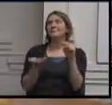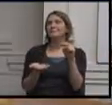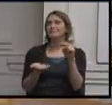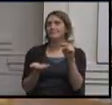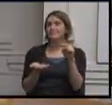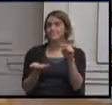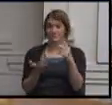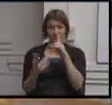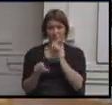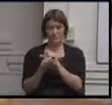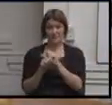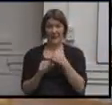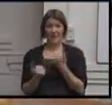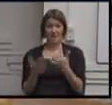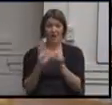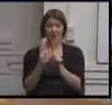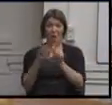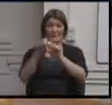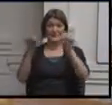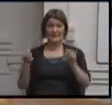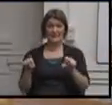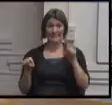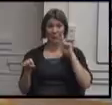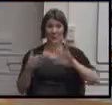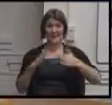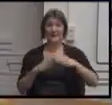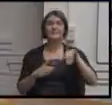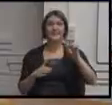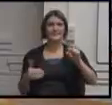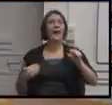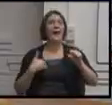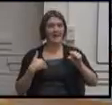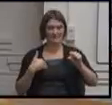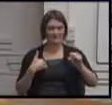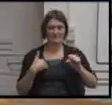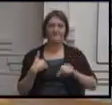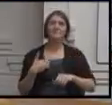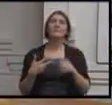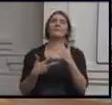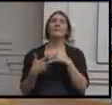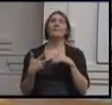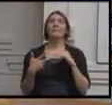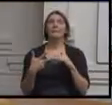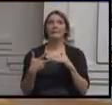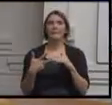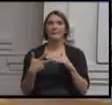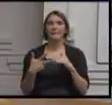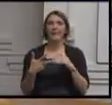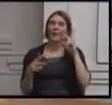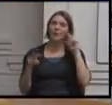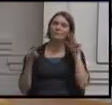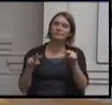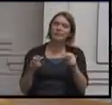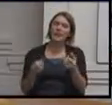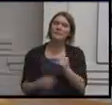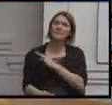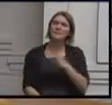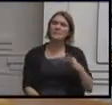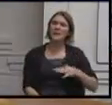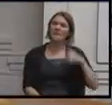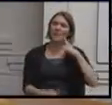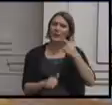the existence of a fire alarm system, which Brattleboro has. It evaluates the level of staffing